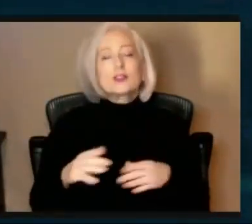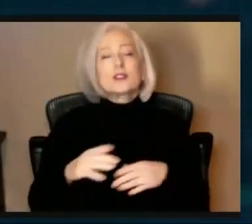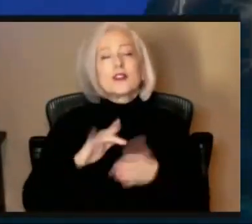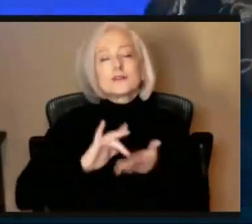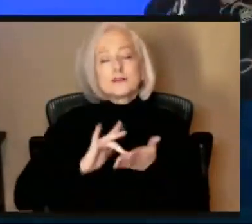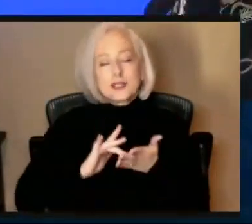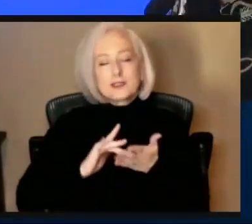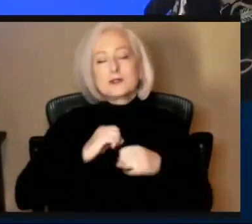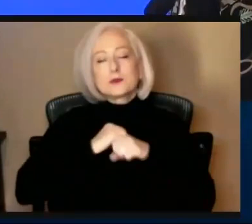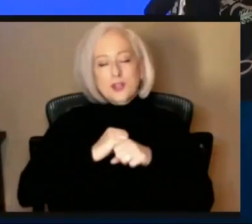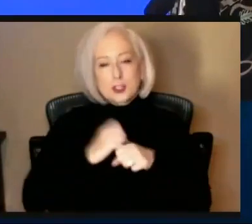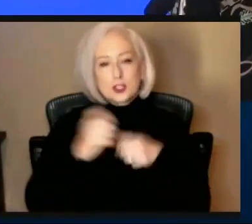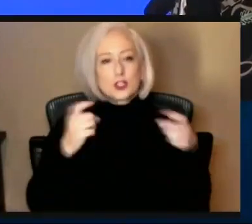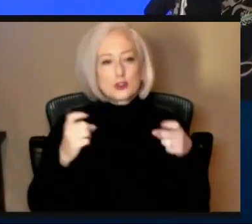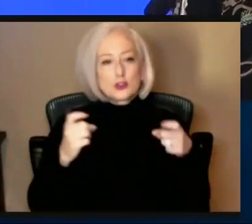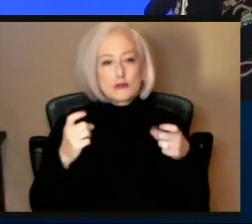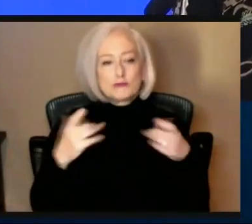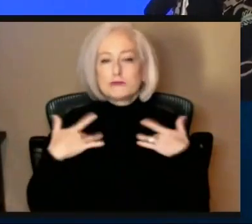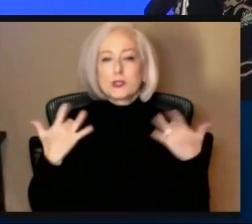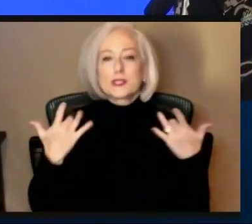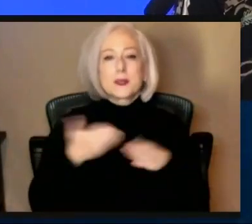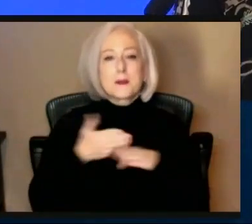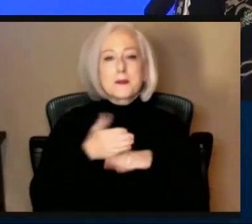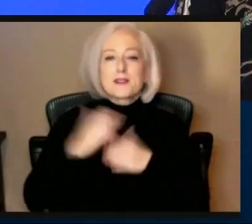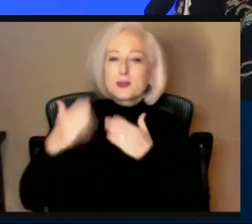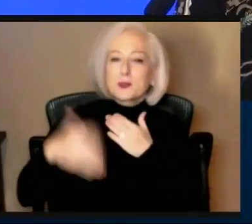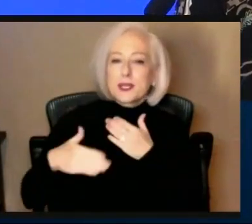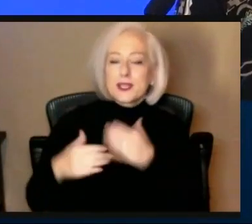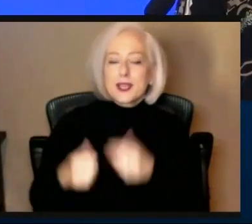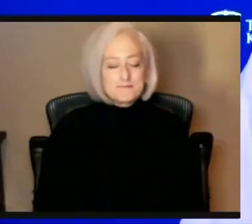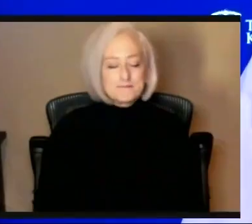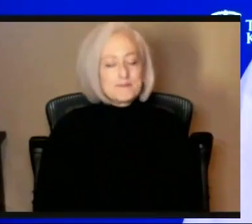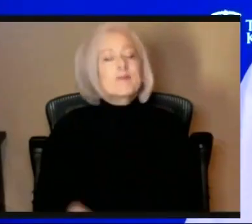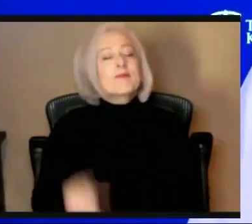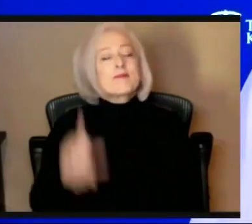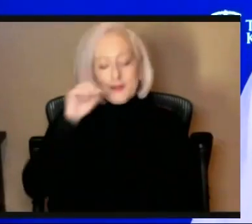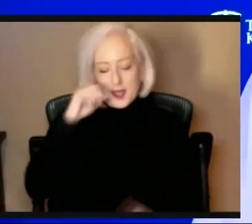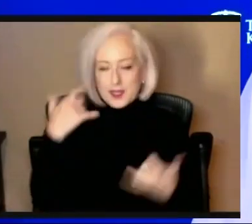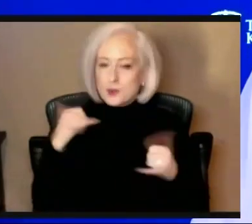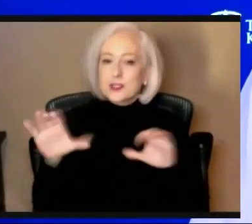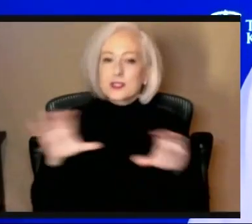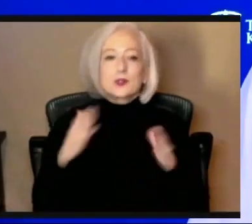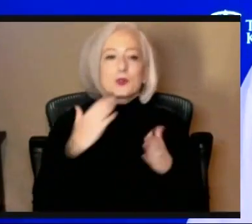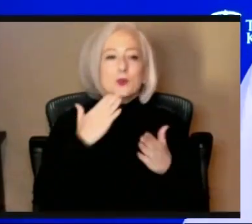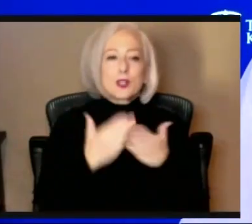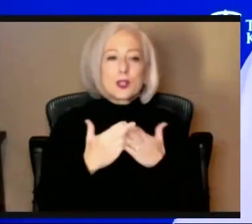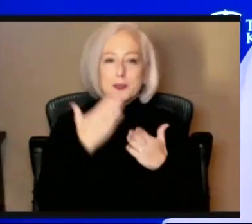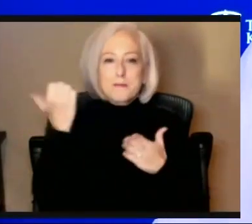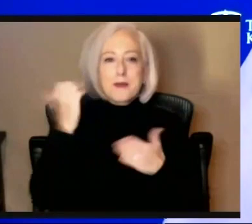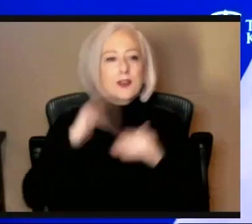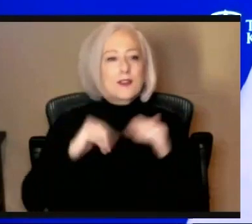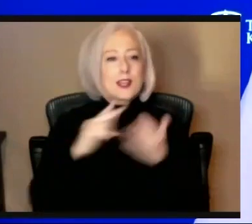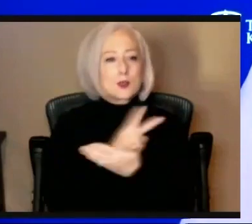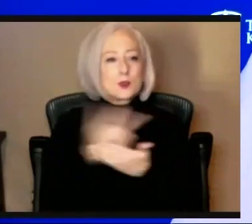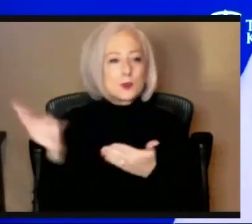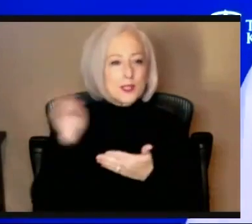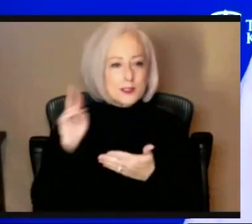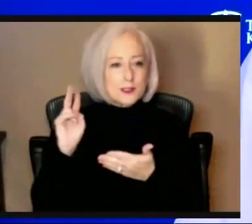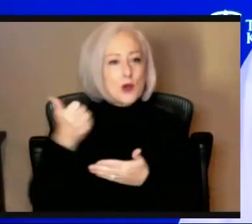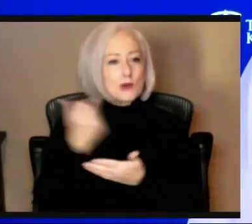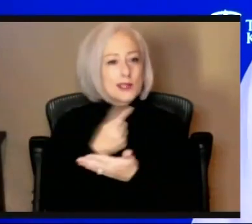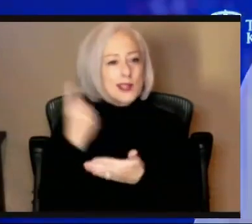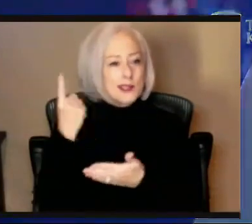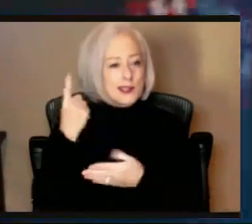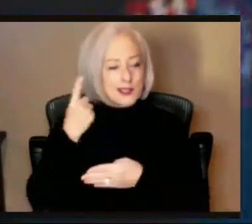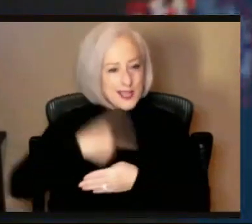coming out of the weekend? Good morning, by the way. I think we're still doing fairly good. Again, a lot better than we were 2 weeks ago, 10 days ago. Our active